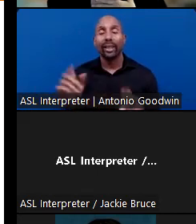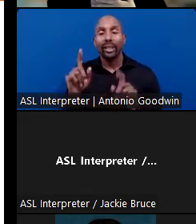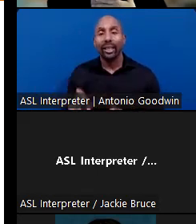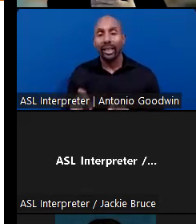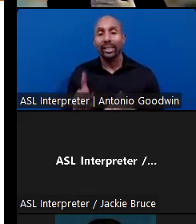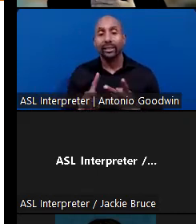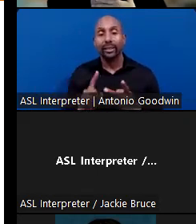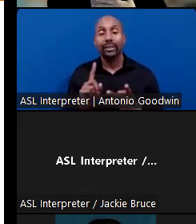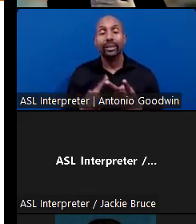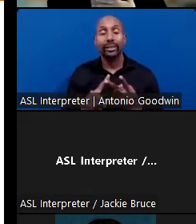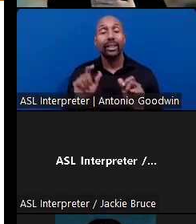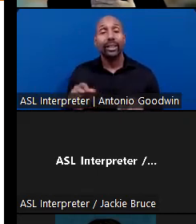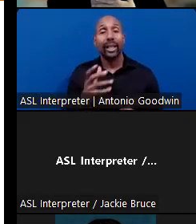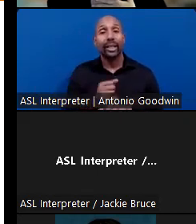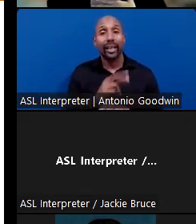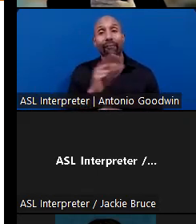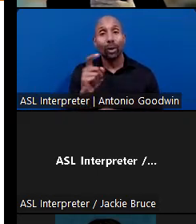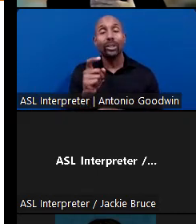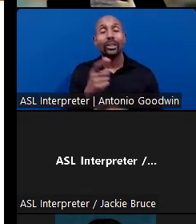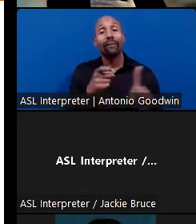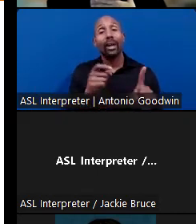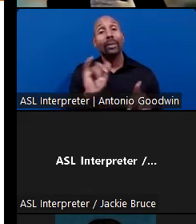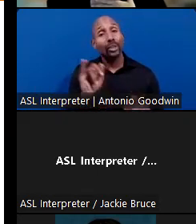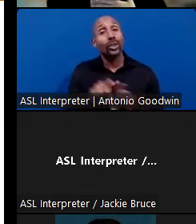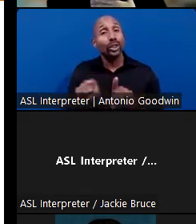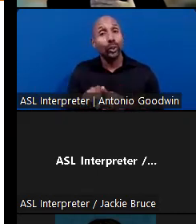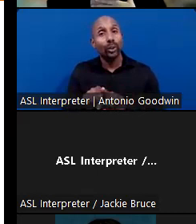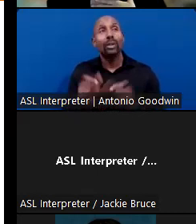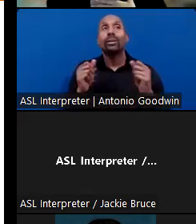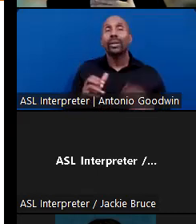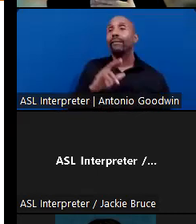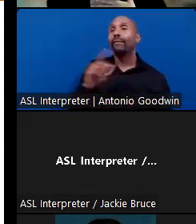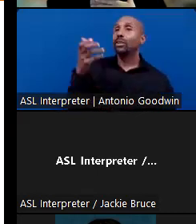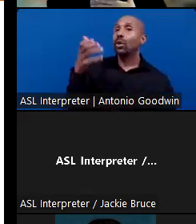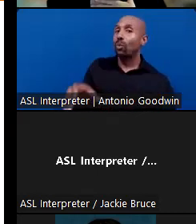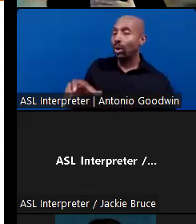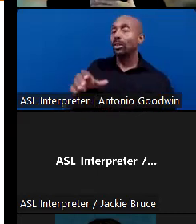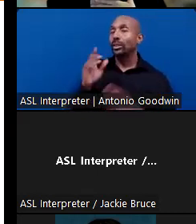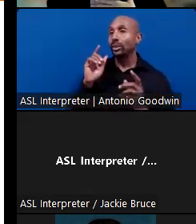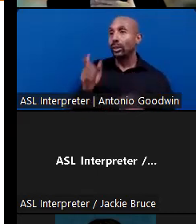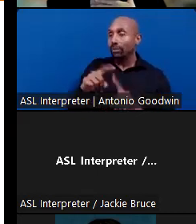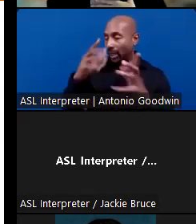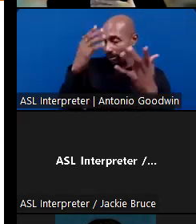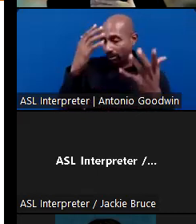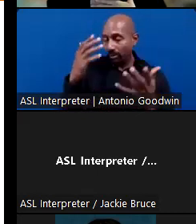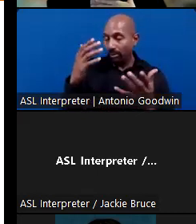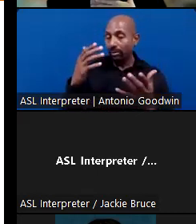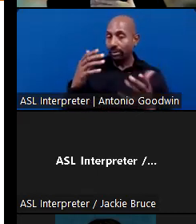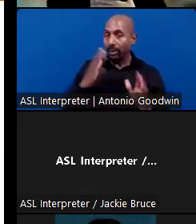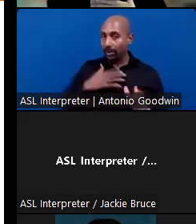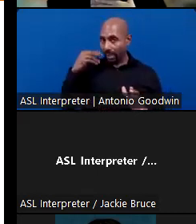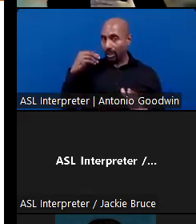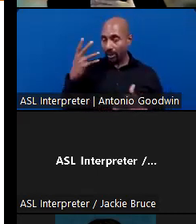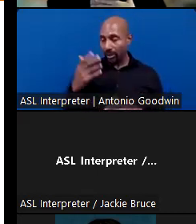pharmacies, although some pharmacies don't want to deal with it. I have found, and also you